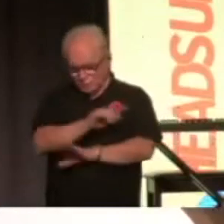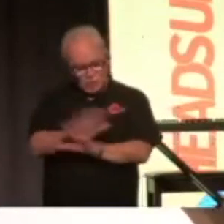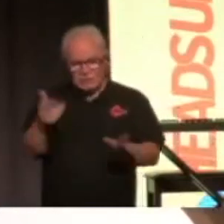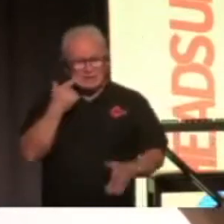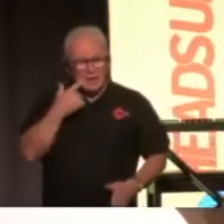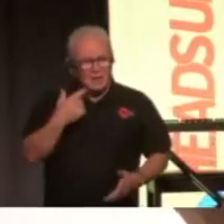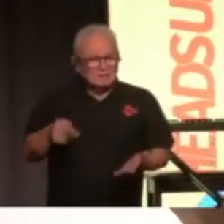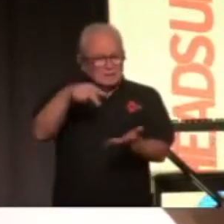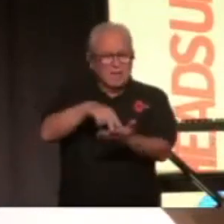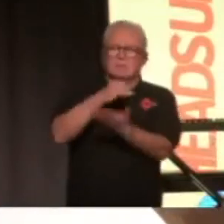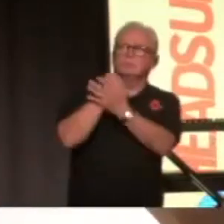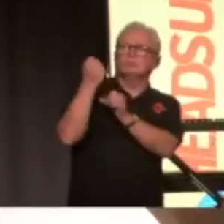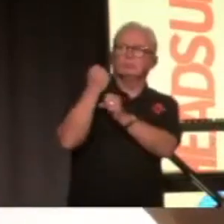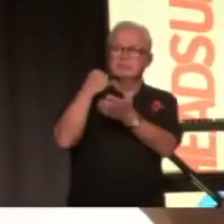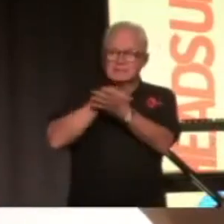Standing is not easy.